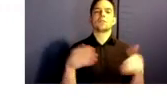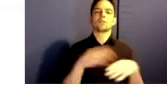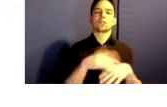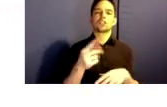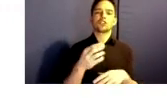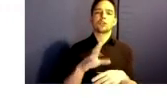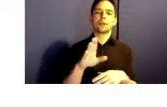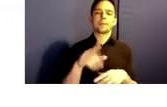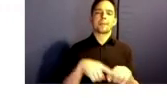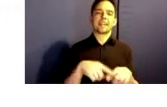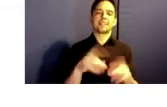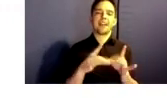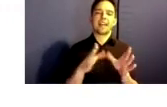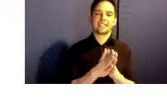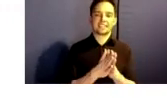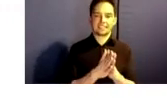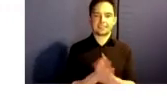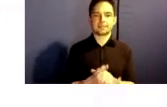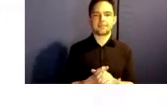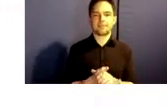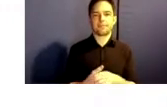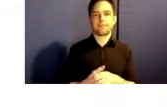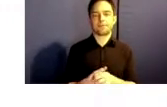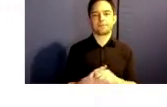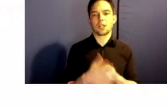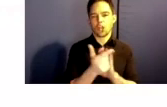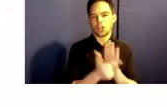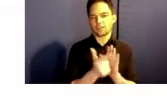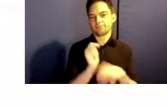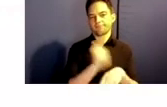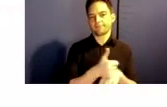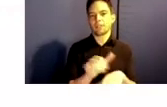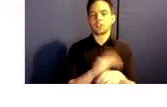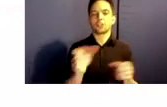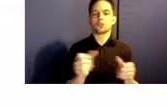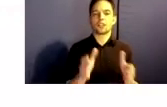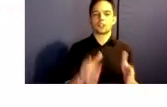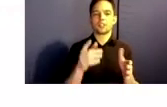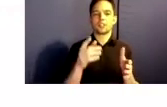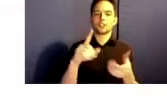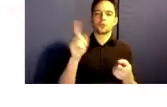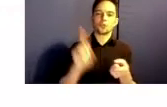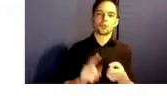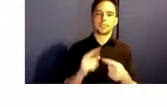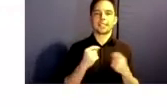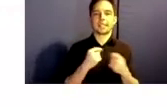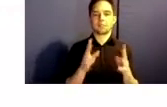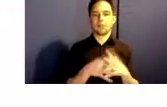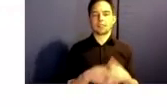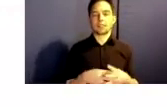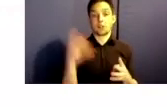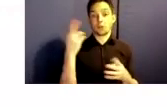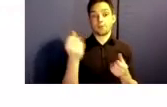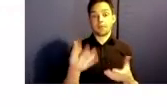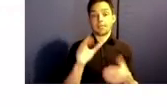And so they also developed a national strategy for the reduction of teenage pregnancy, because a lot of these cases were